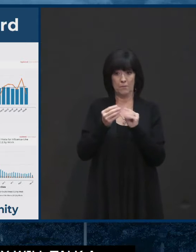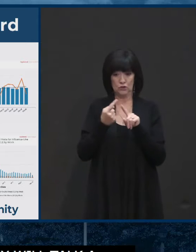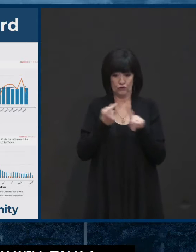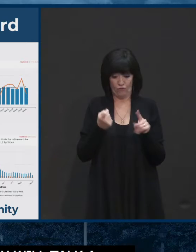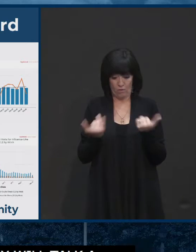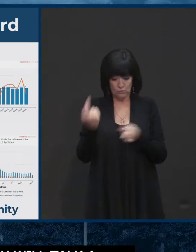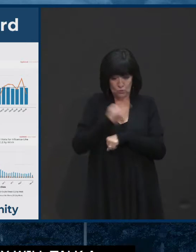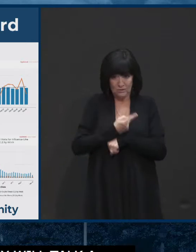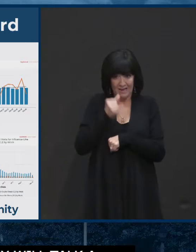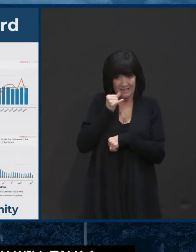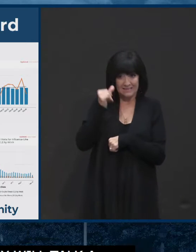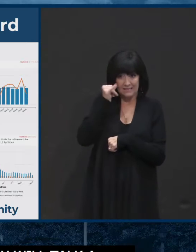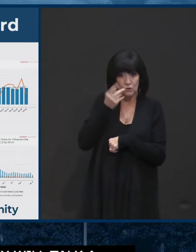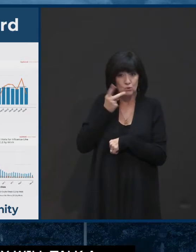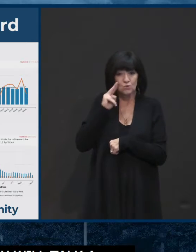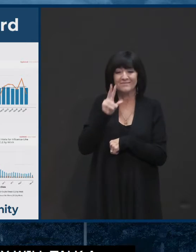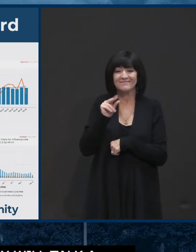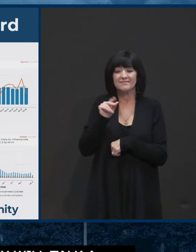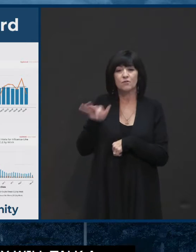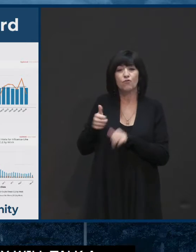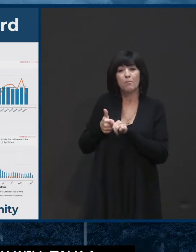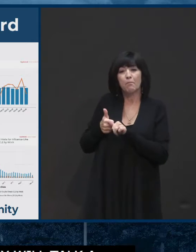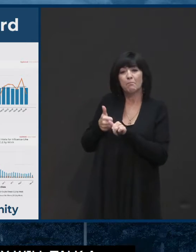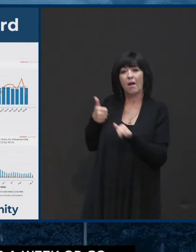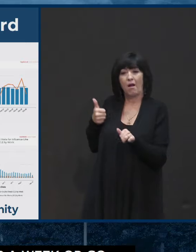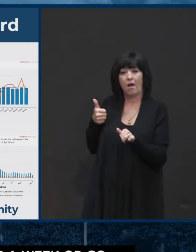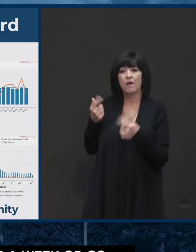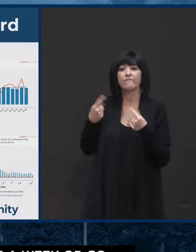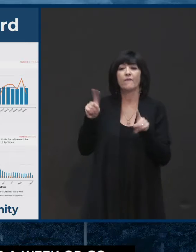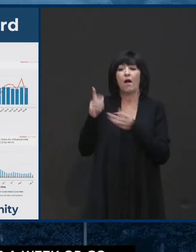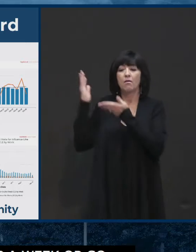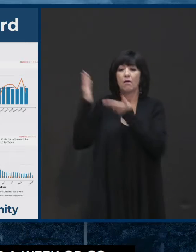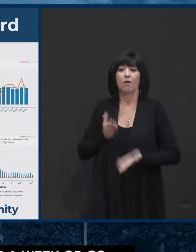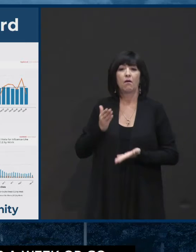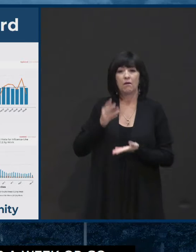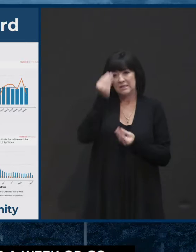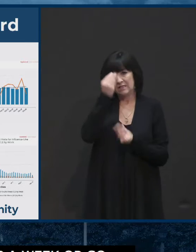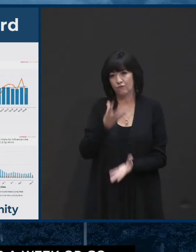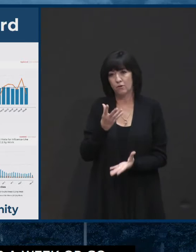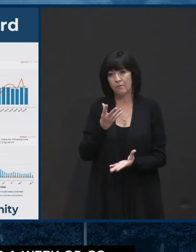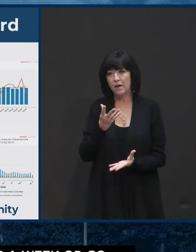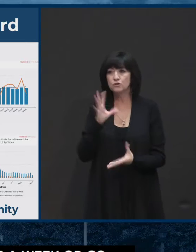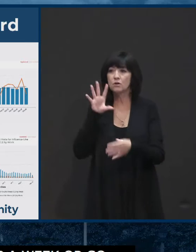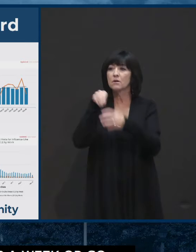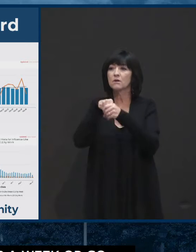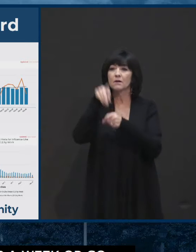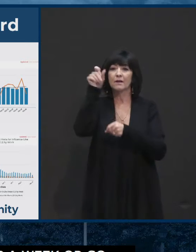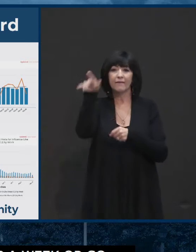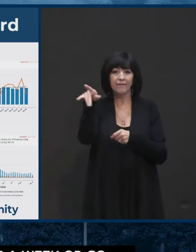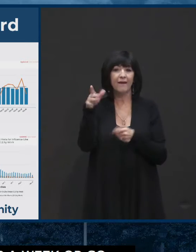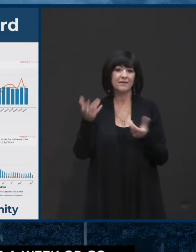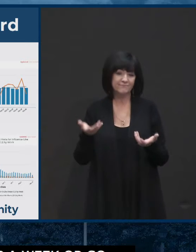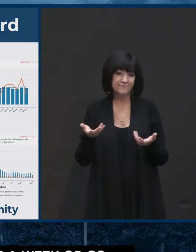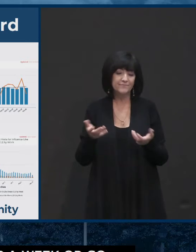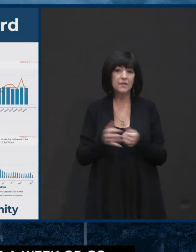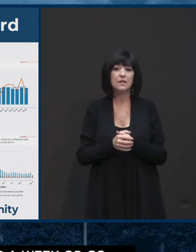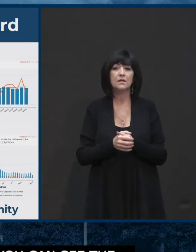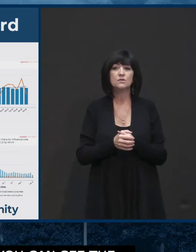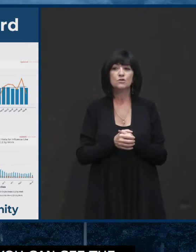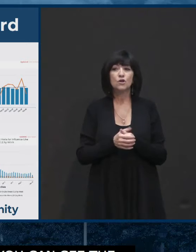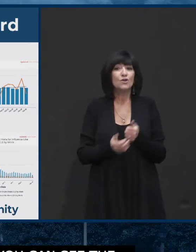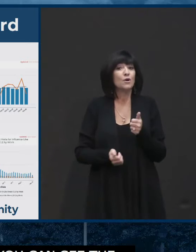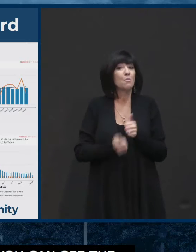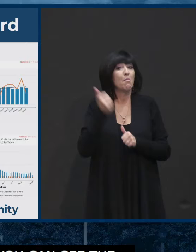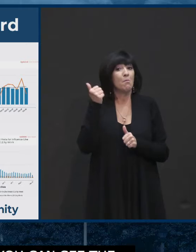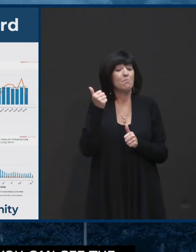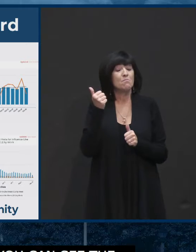on the top level, you can see the gold line is up and down. It's very episodic now, mostly a function of the number